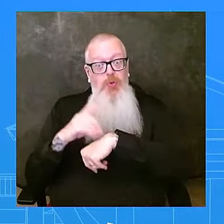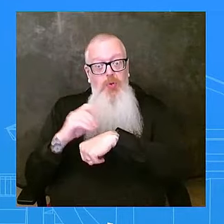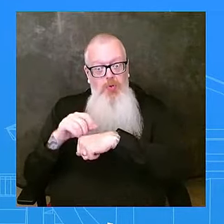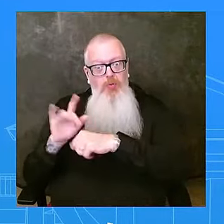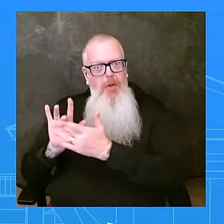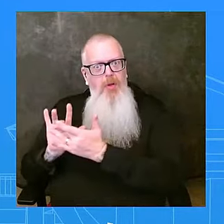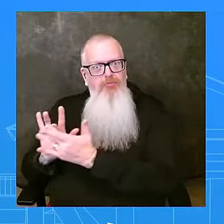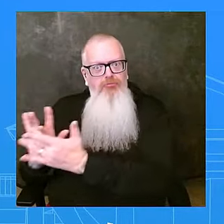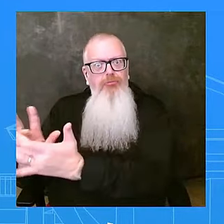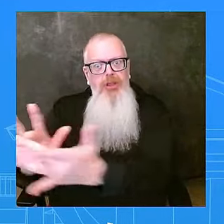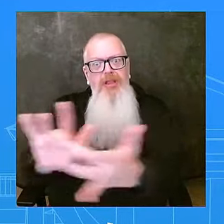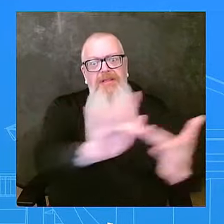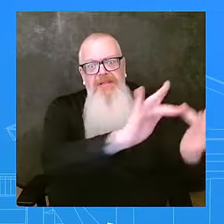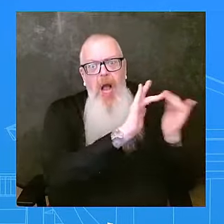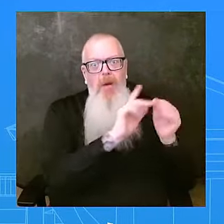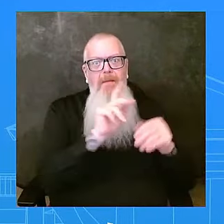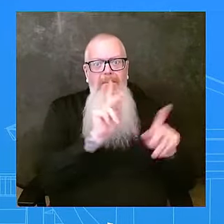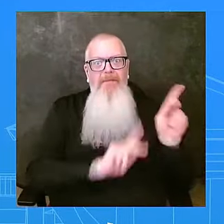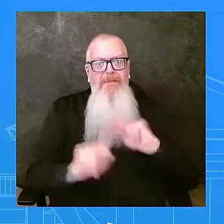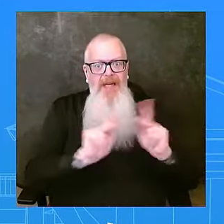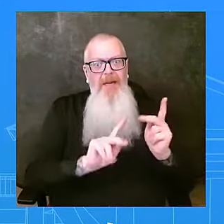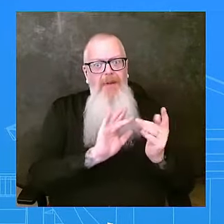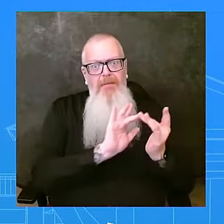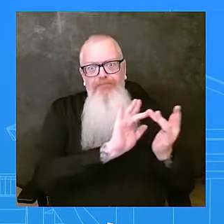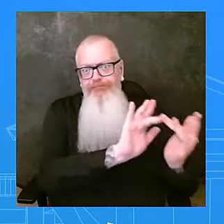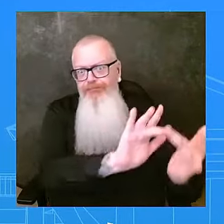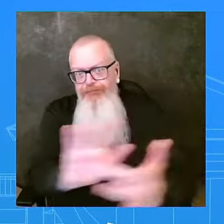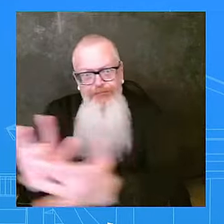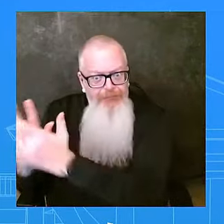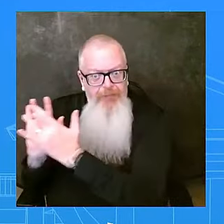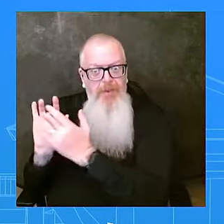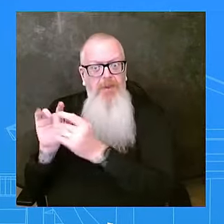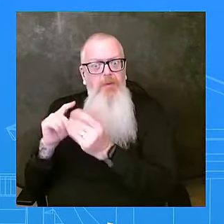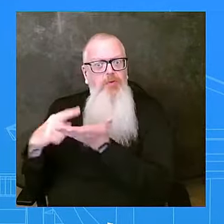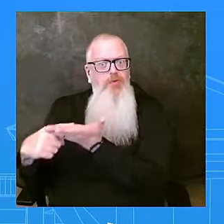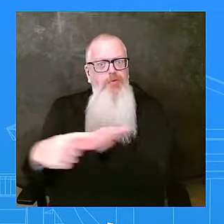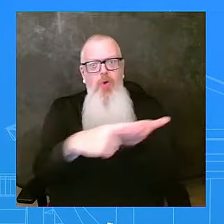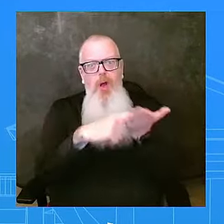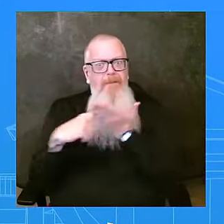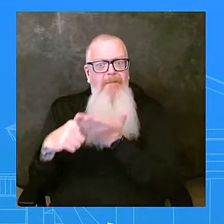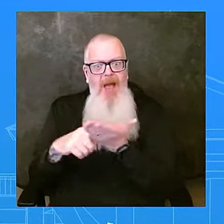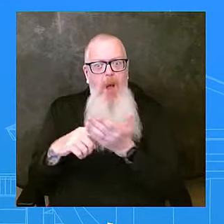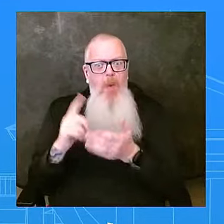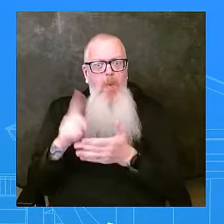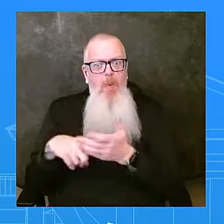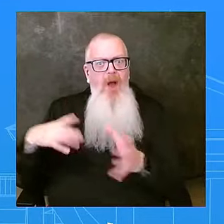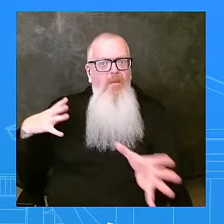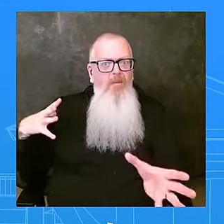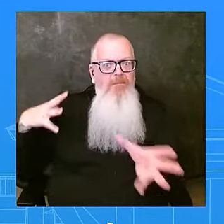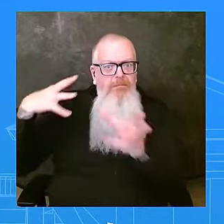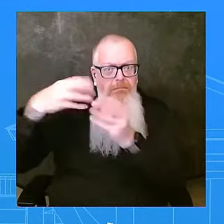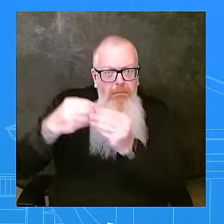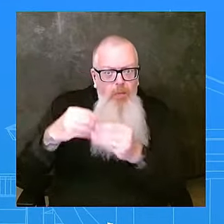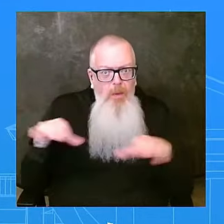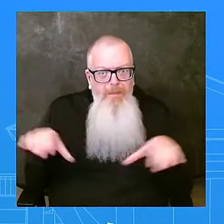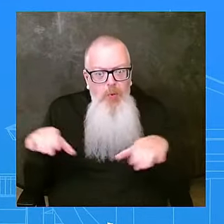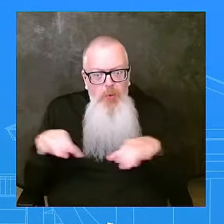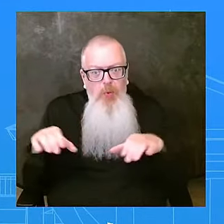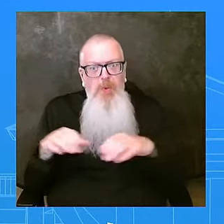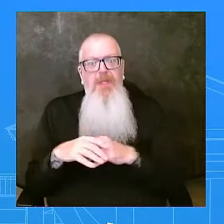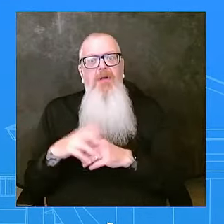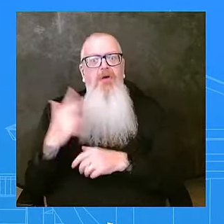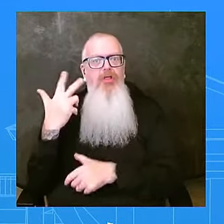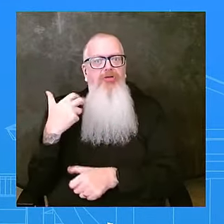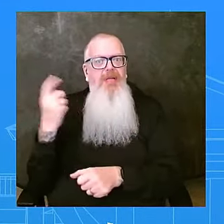people where they are, we talk about what we have done in this administration over 3.5 years, we talk about how we've been able to rebuild